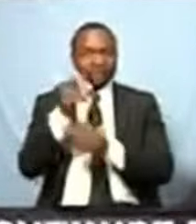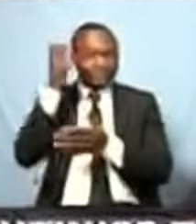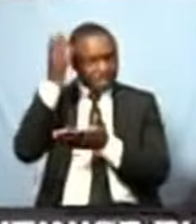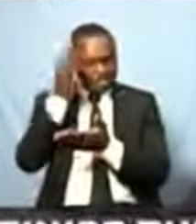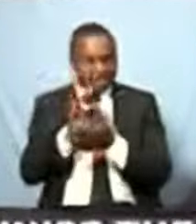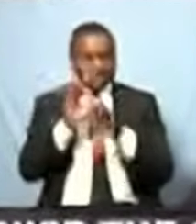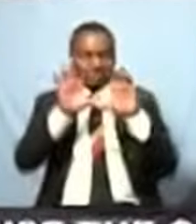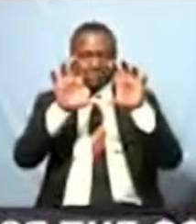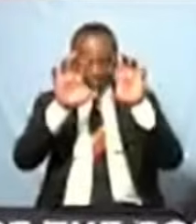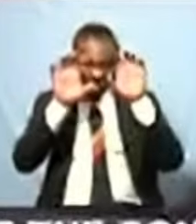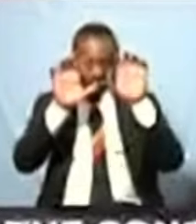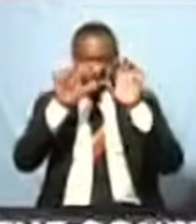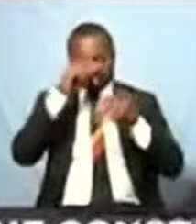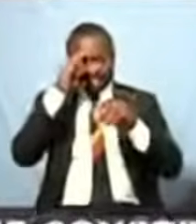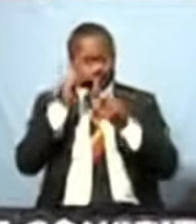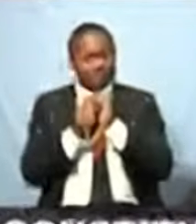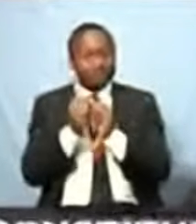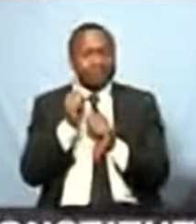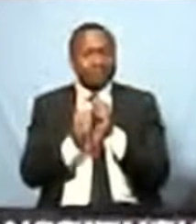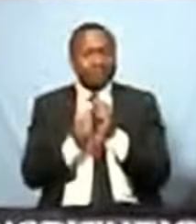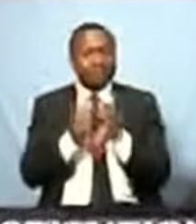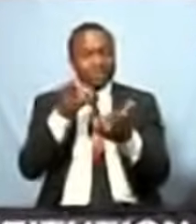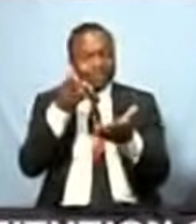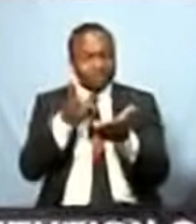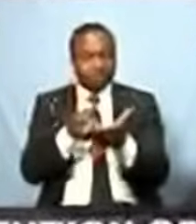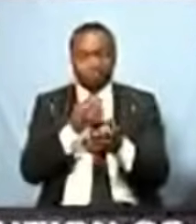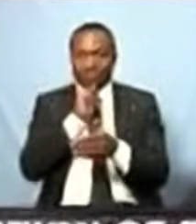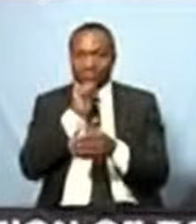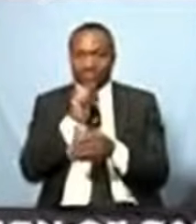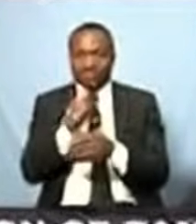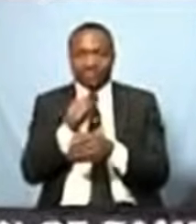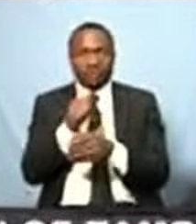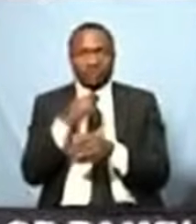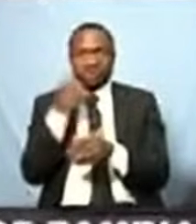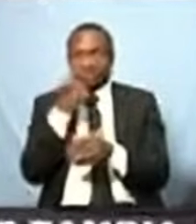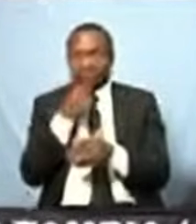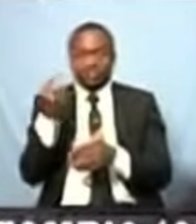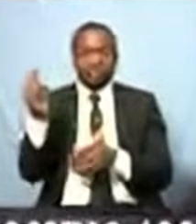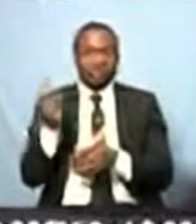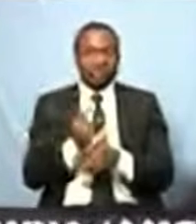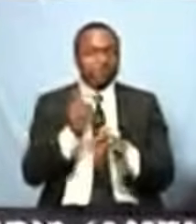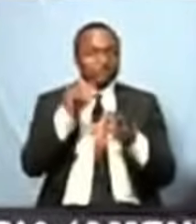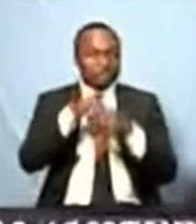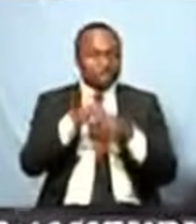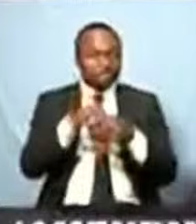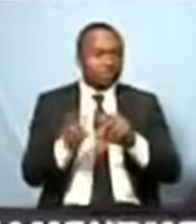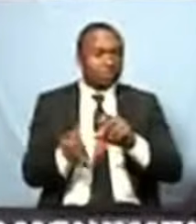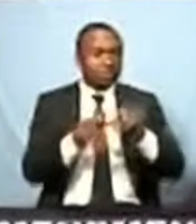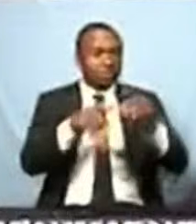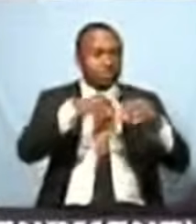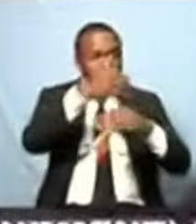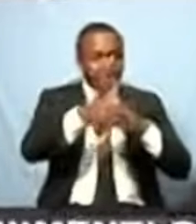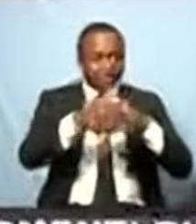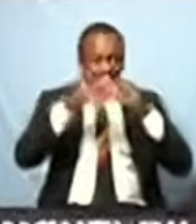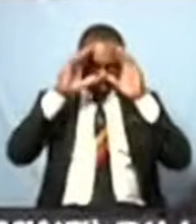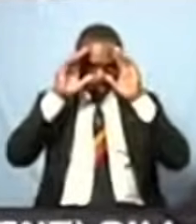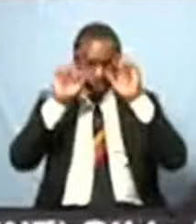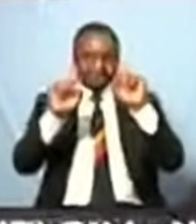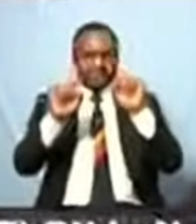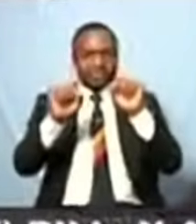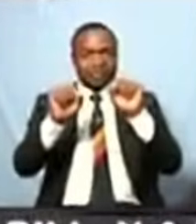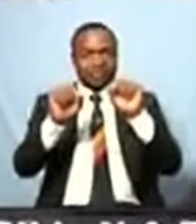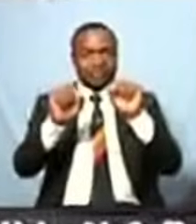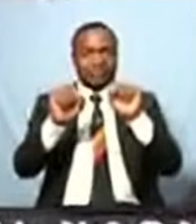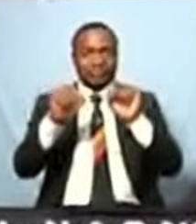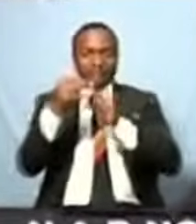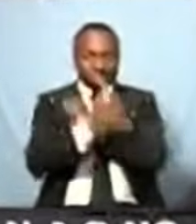Cabinet, because PSCs will not rely on who comes in or who goes out as President of the